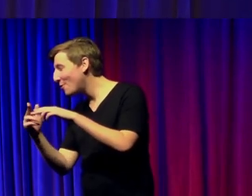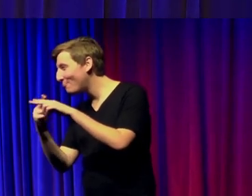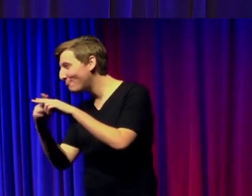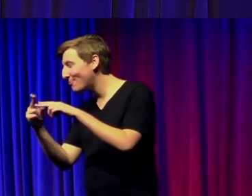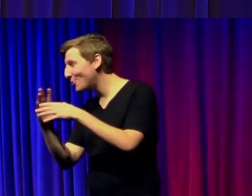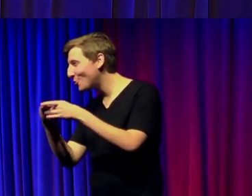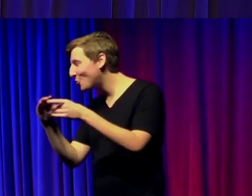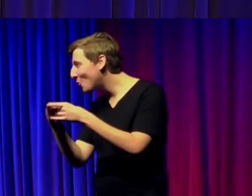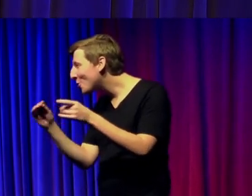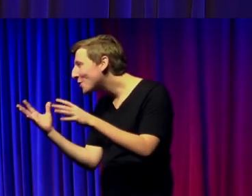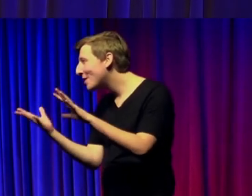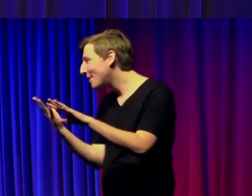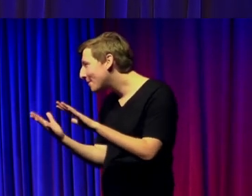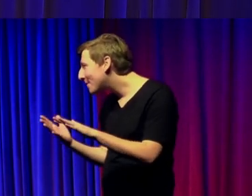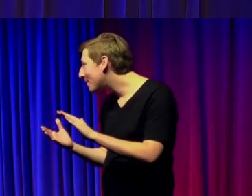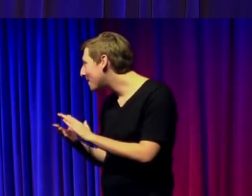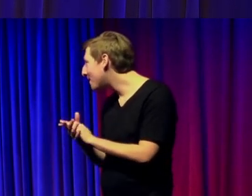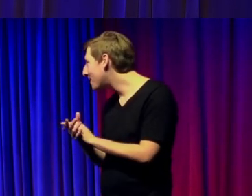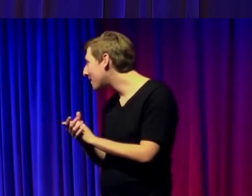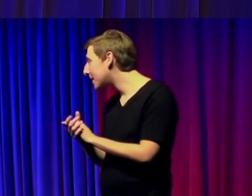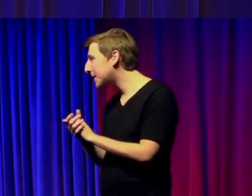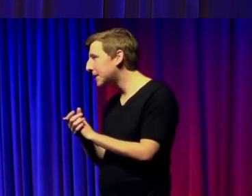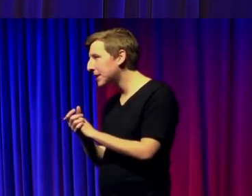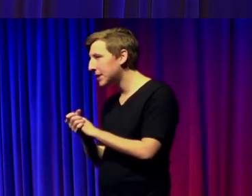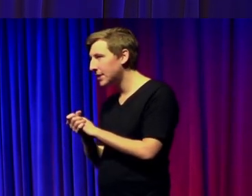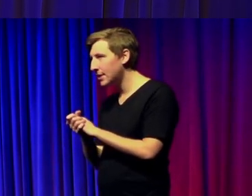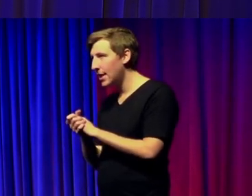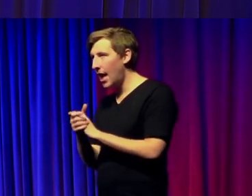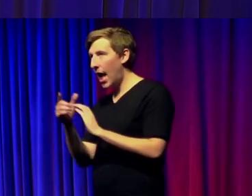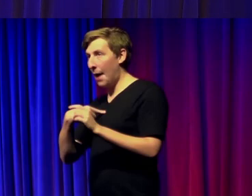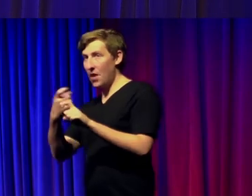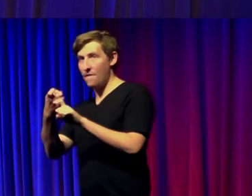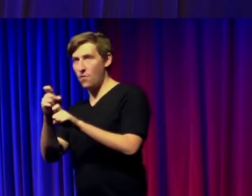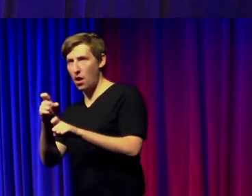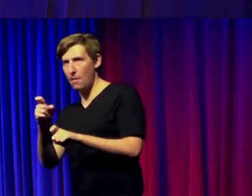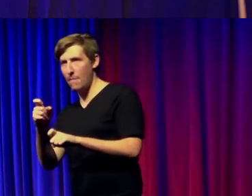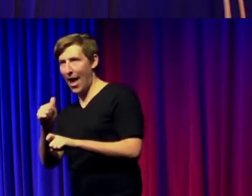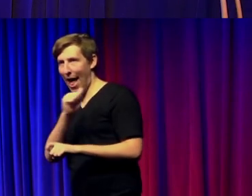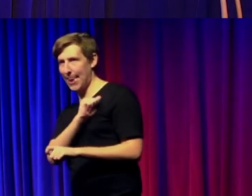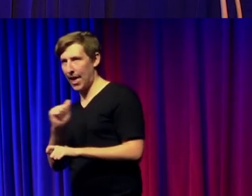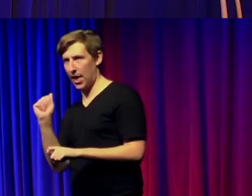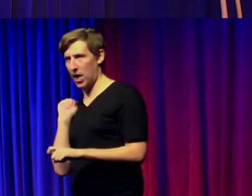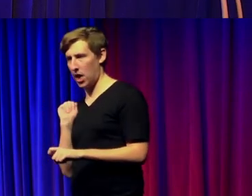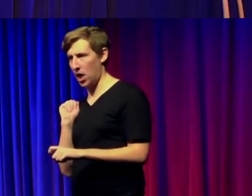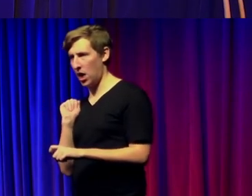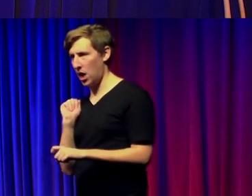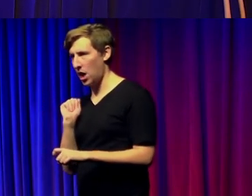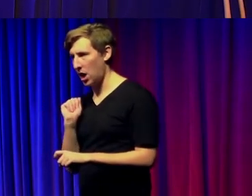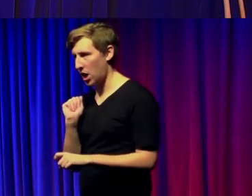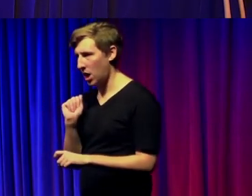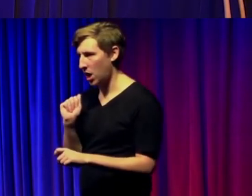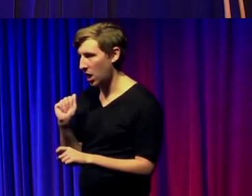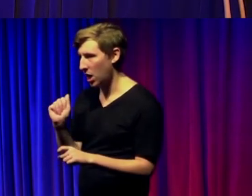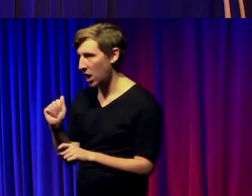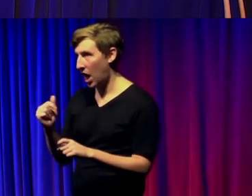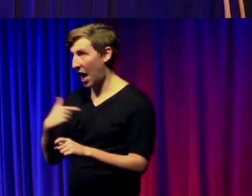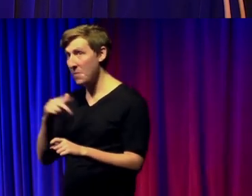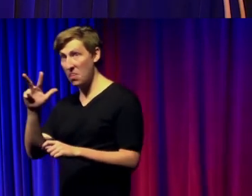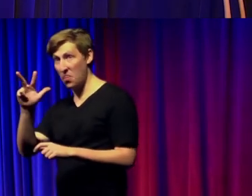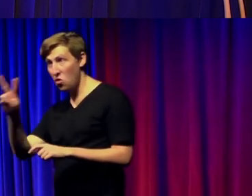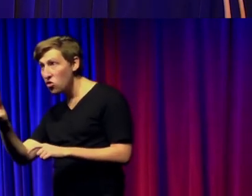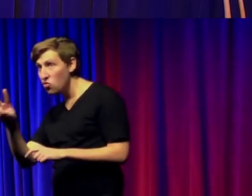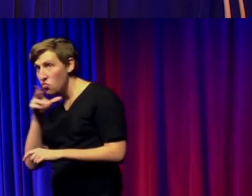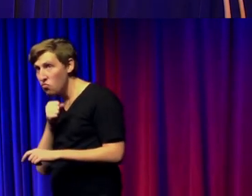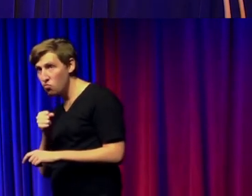Probably for the best, but give you a quick taste of Atlanta. So I had a very kind of wild, I'm 32 now, thank